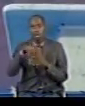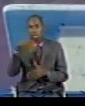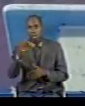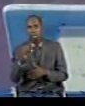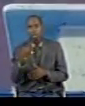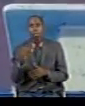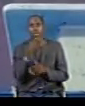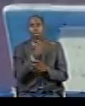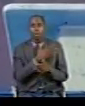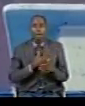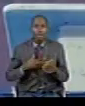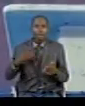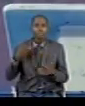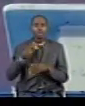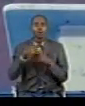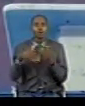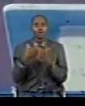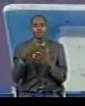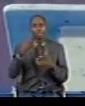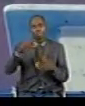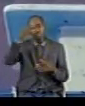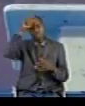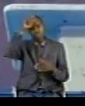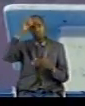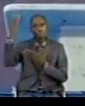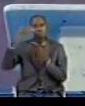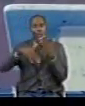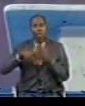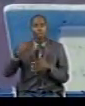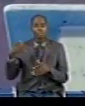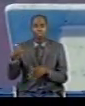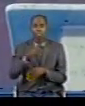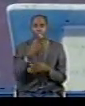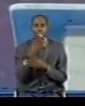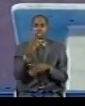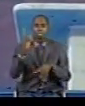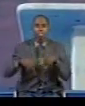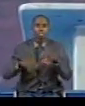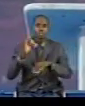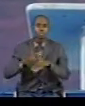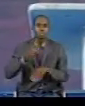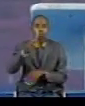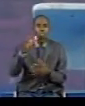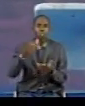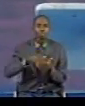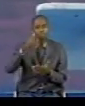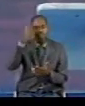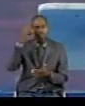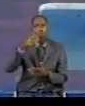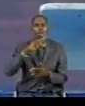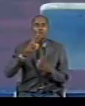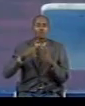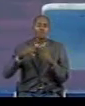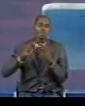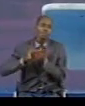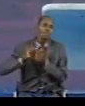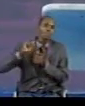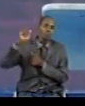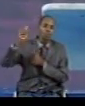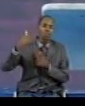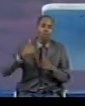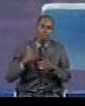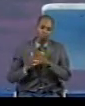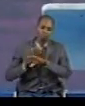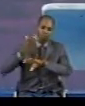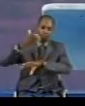they stretch their hand. They cannot touch you anymore. You're so far away, and you have crossed the Red Sea. They